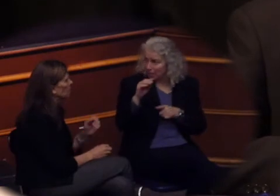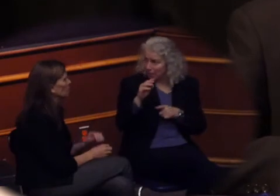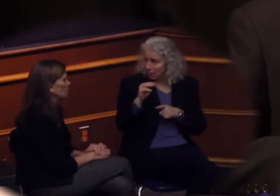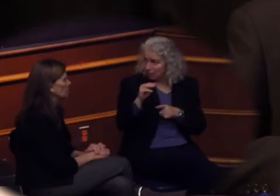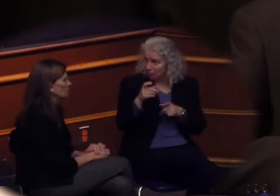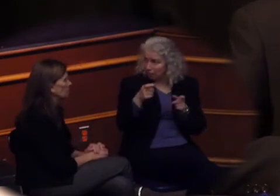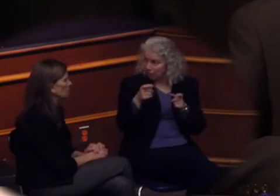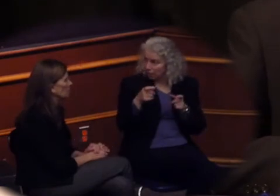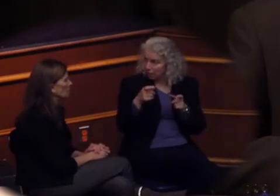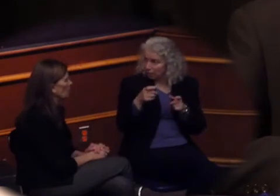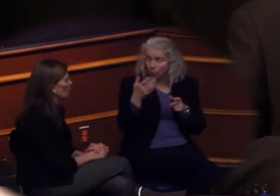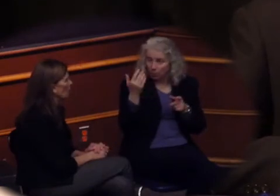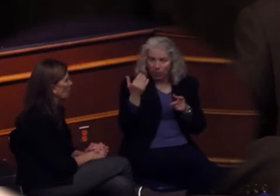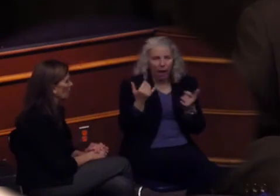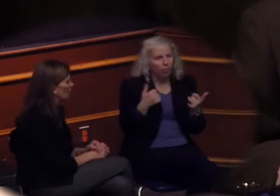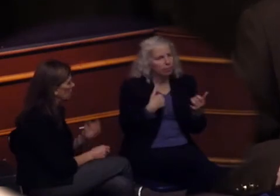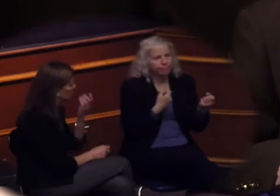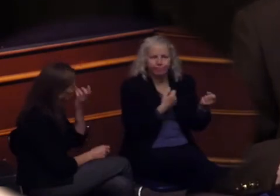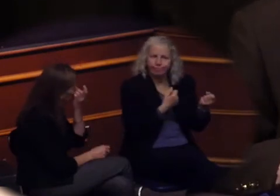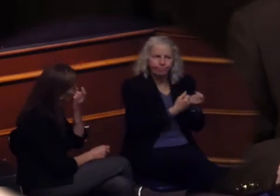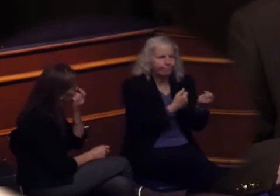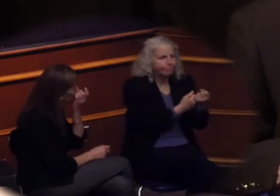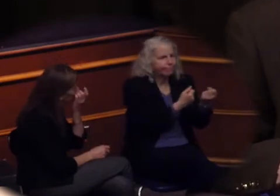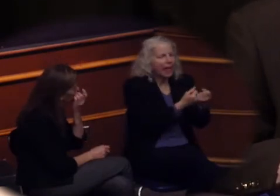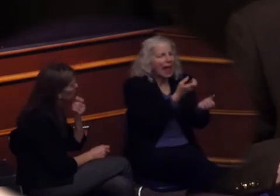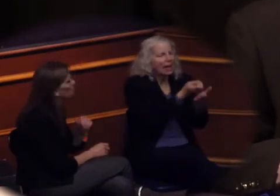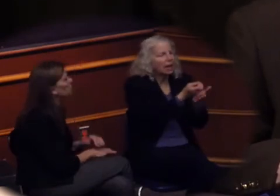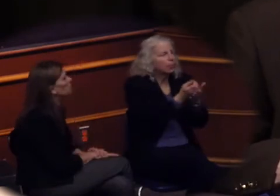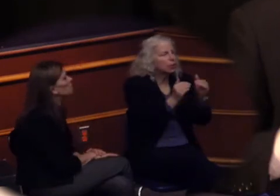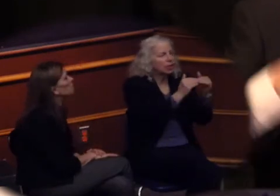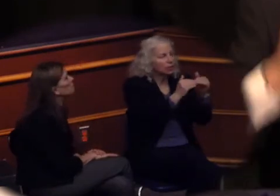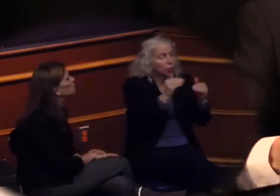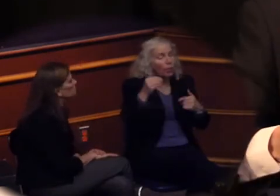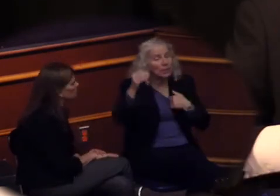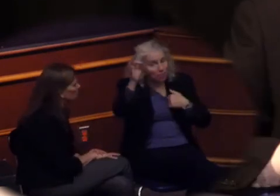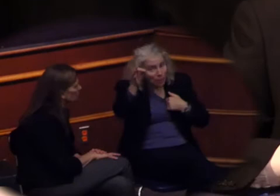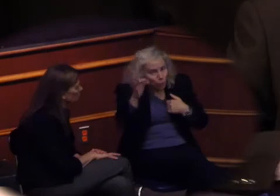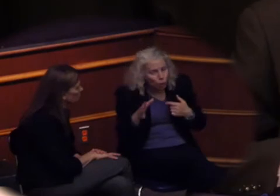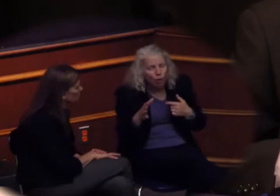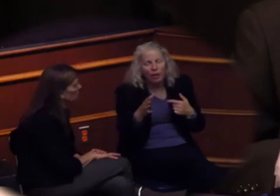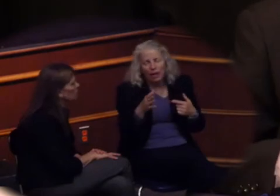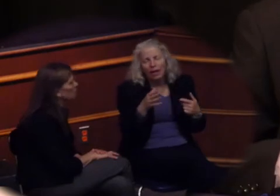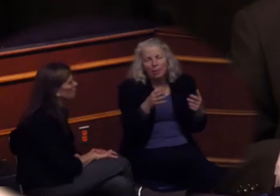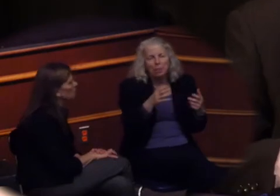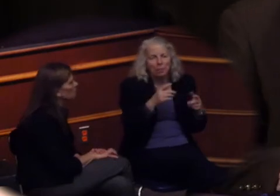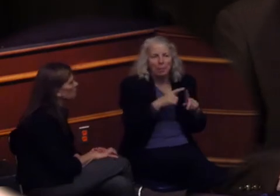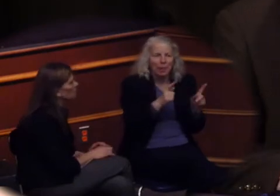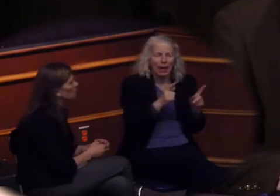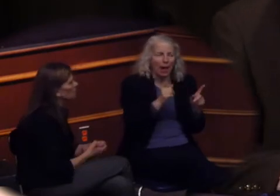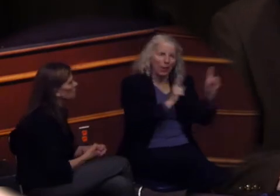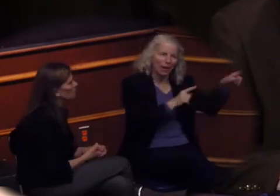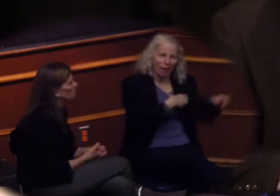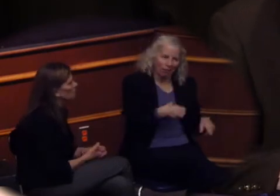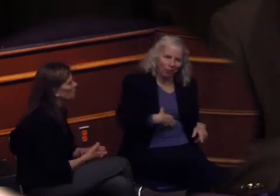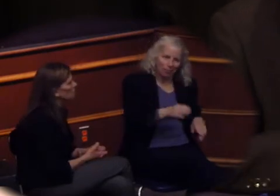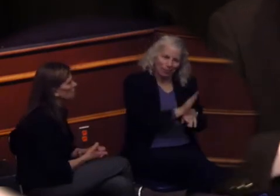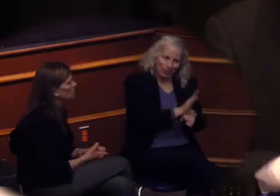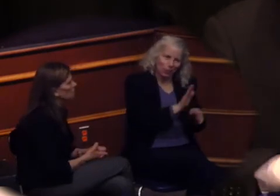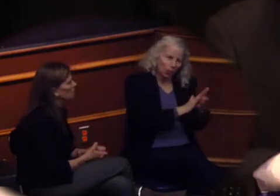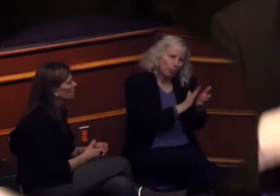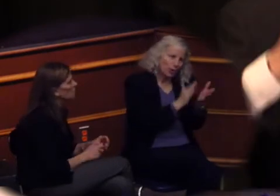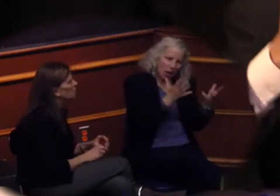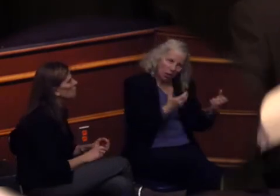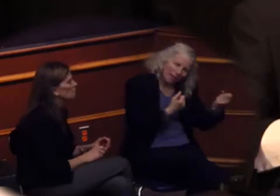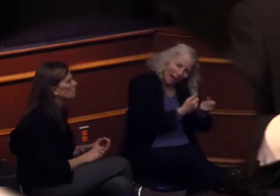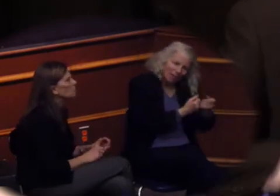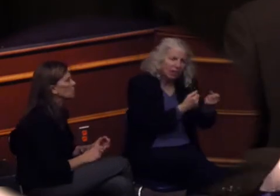justice, I eventually did a doctorate at Harvard Business School in order to be a more effective advocate. And there are a couple things we